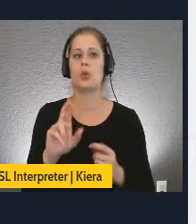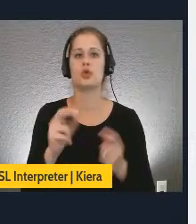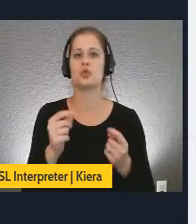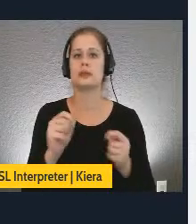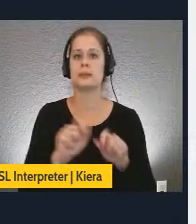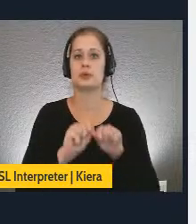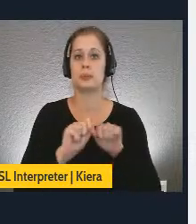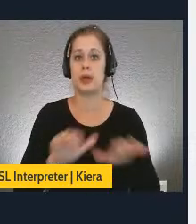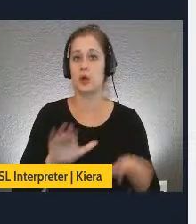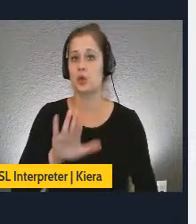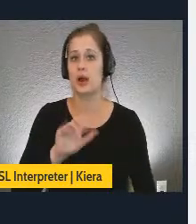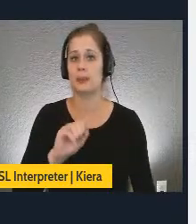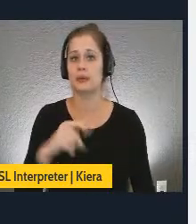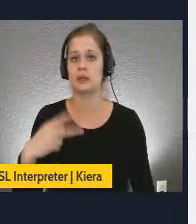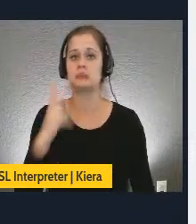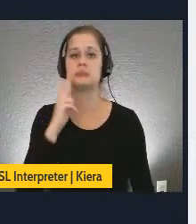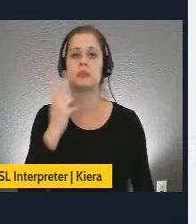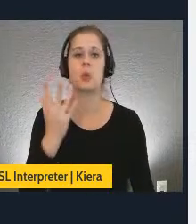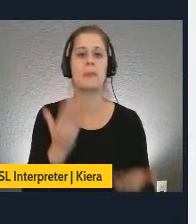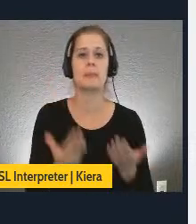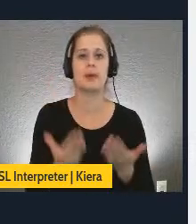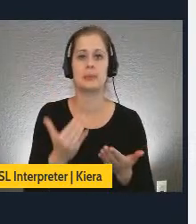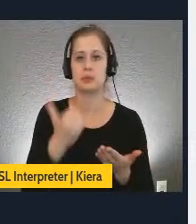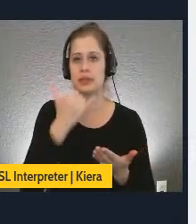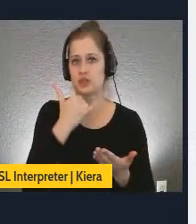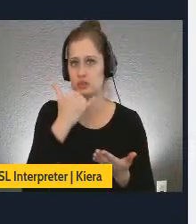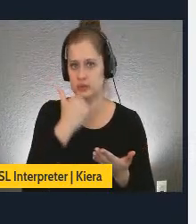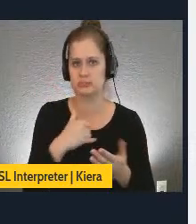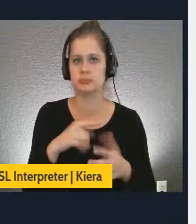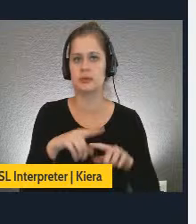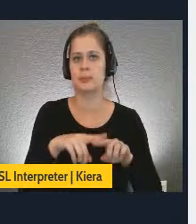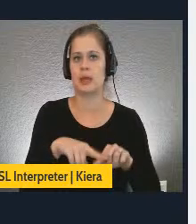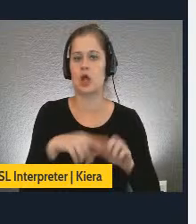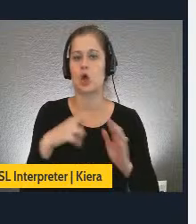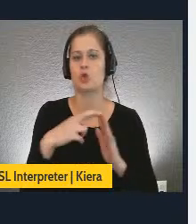doing incorrectly according to those different rule packs.